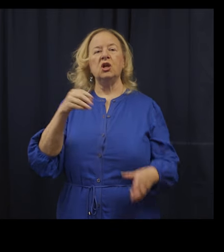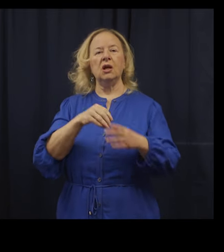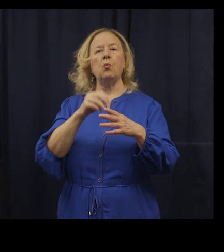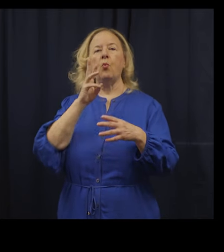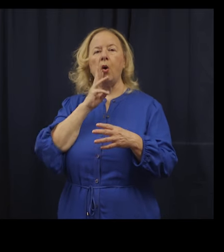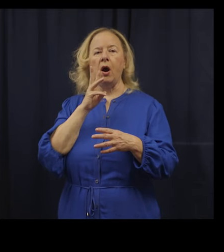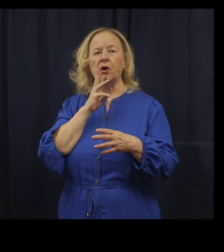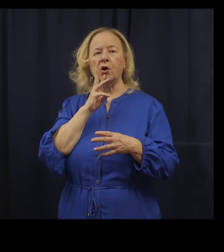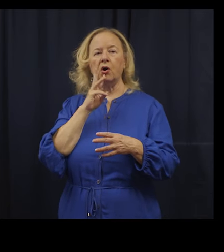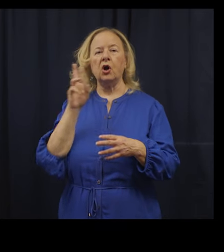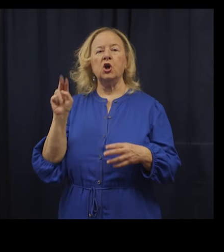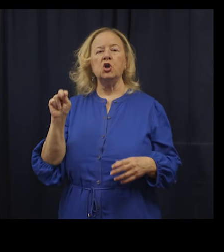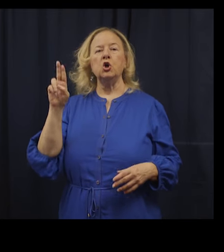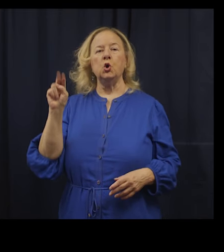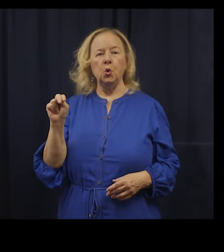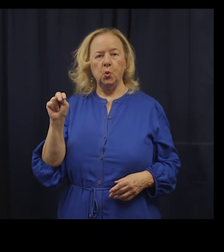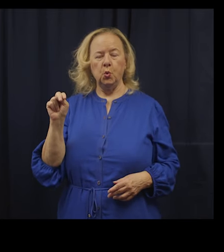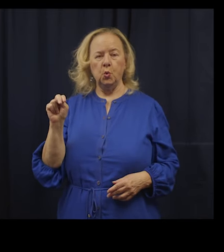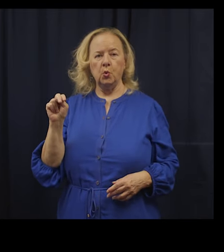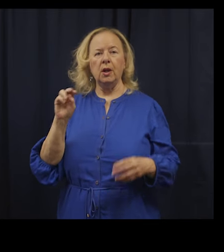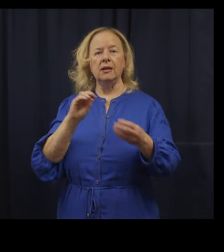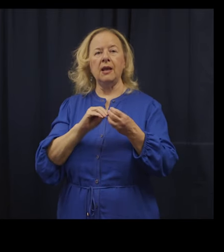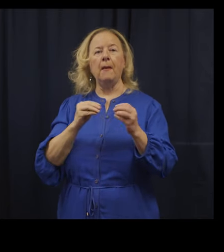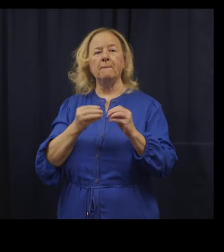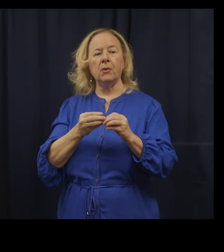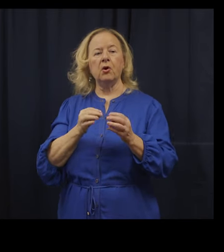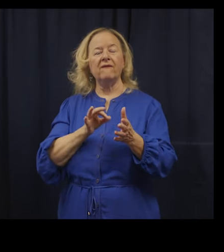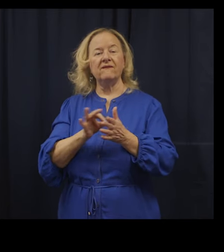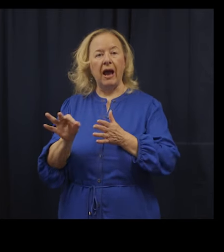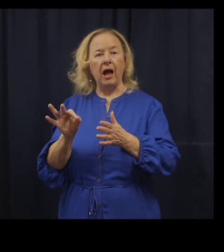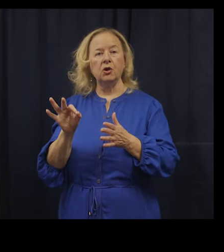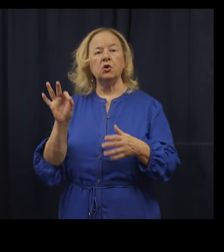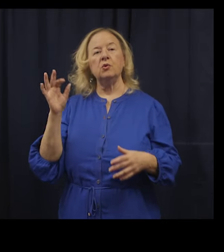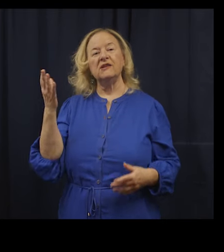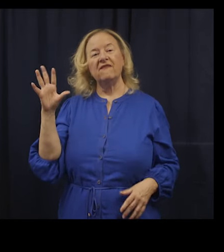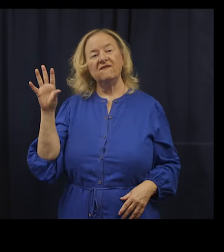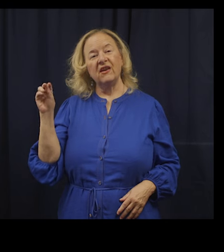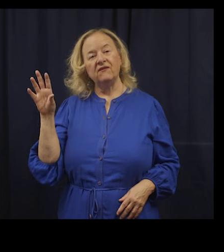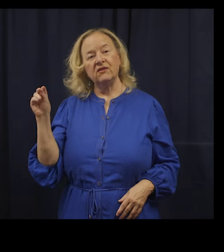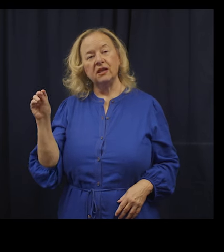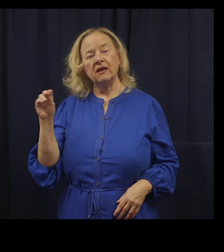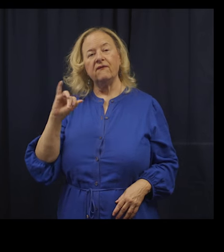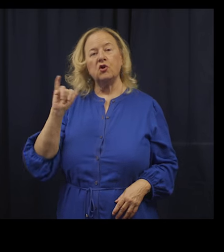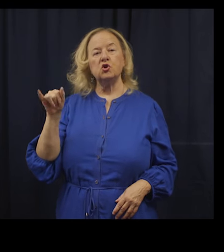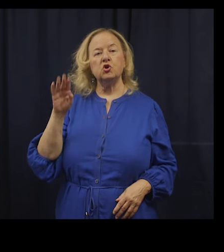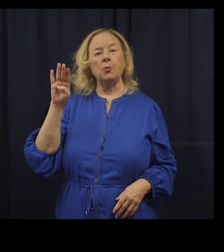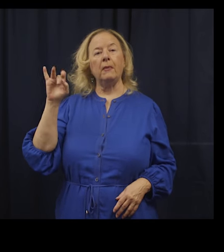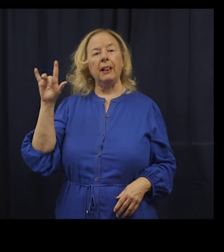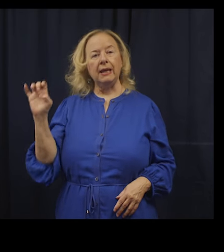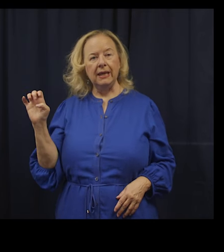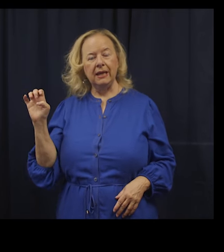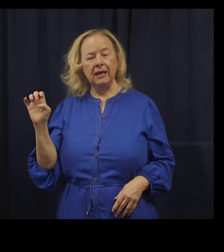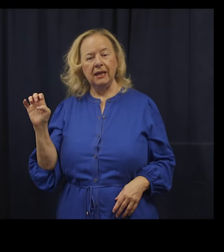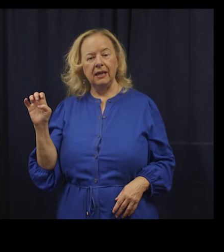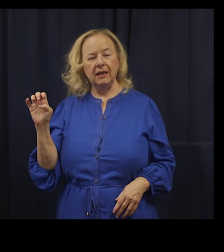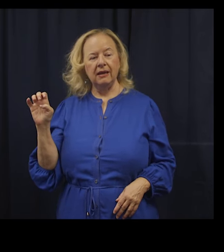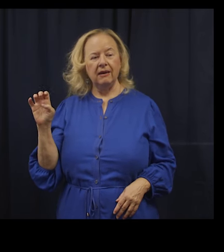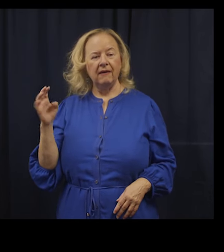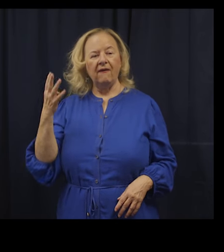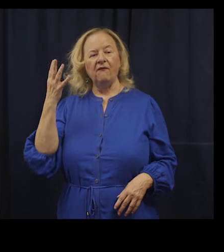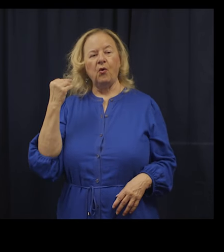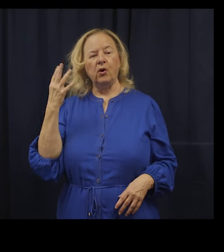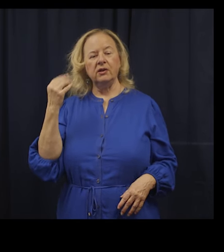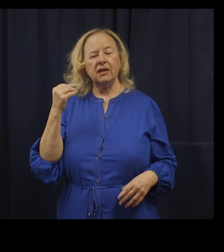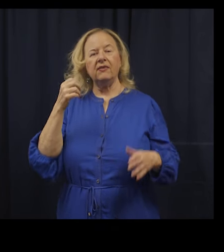The Nun numerical value is 50, like for Jubilee, okay? It's the